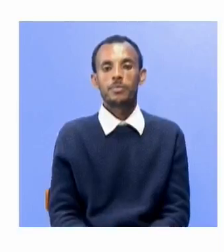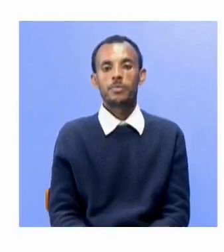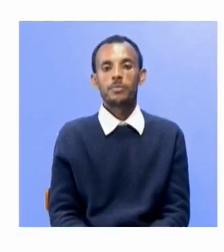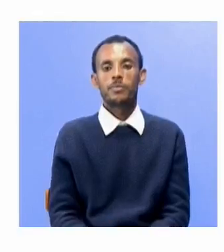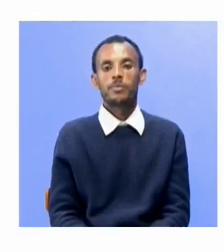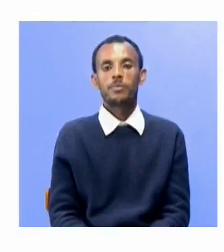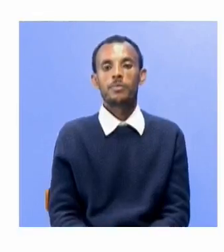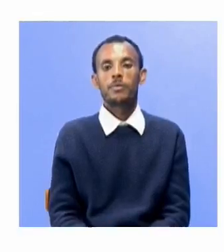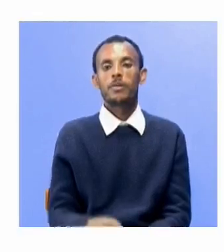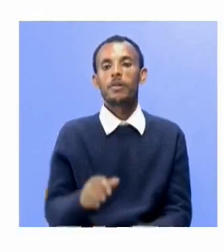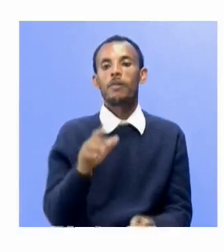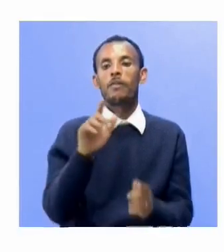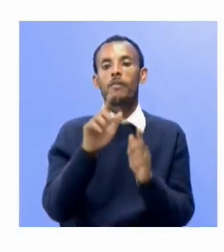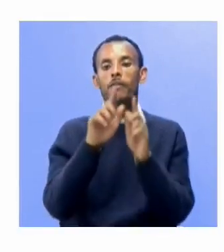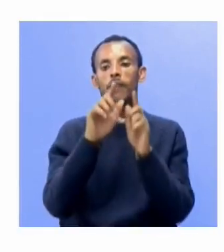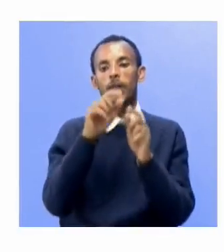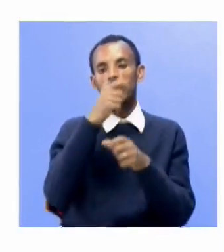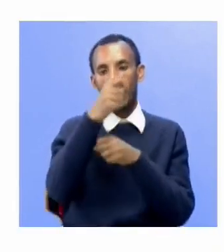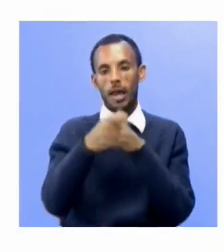age group.